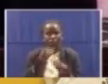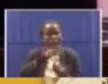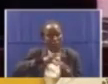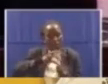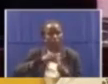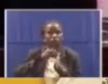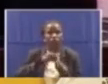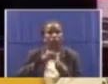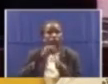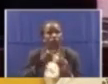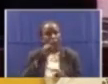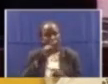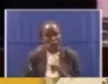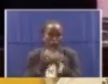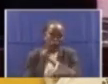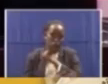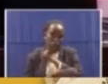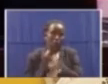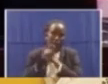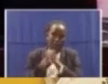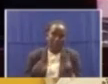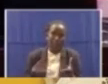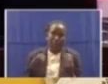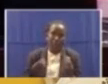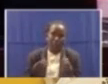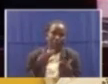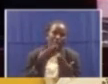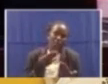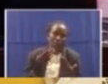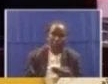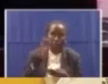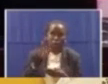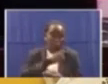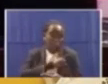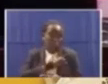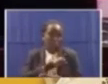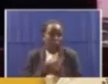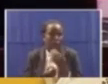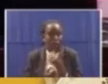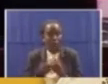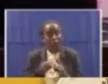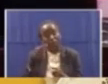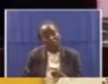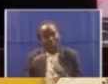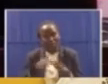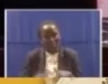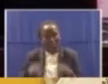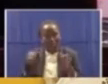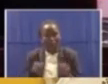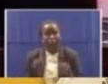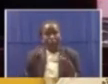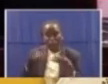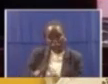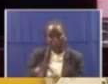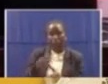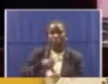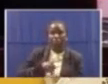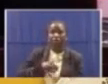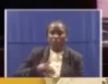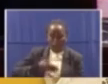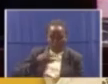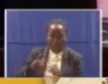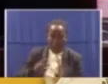it is staggering. Thankfully, that will only be dealt with by the next parliament. Chairperson, I would also like to